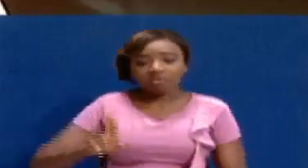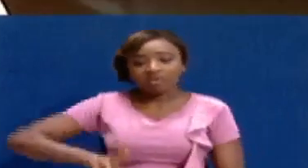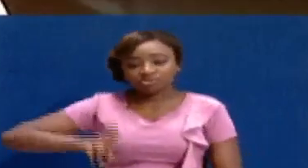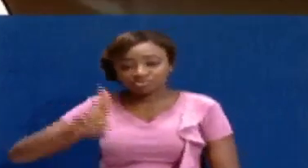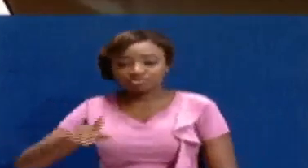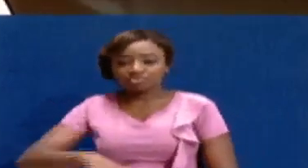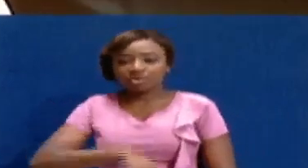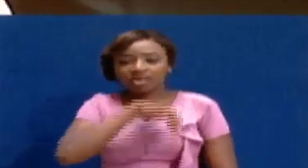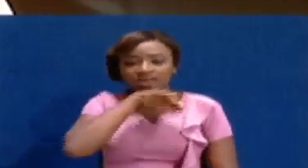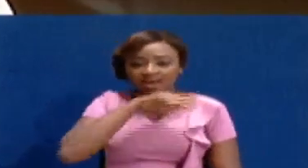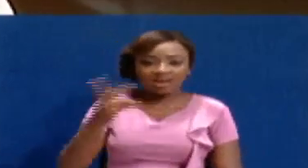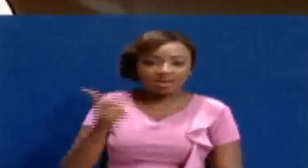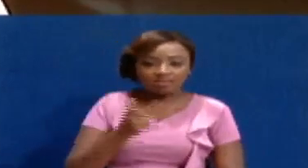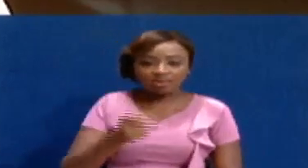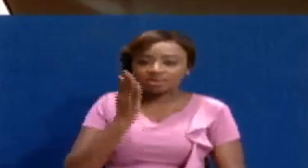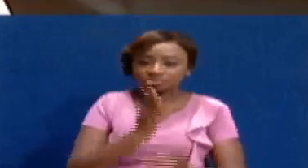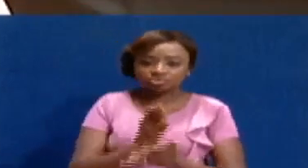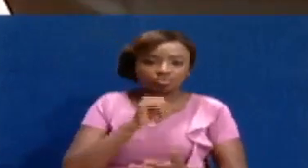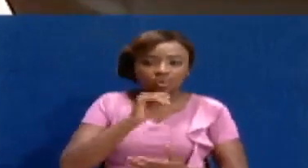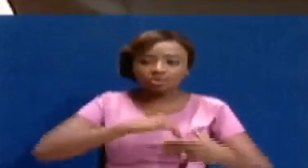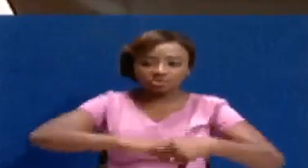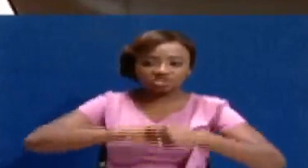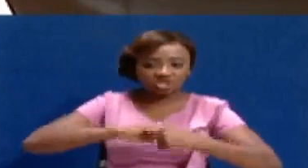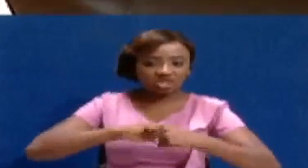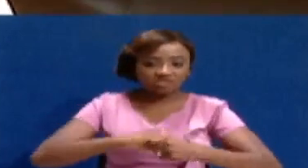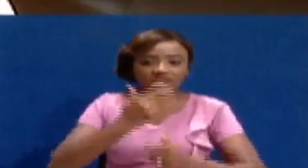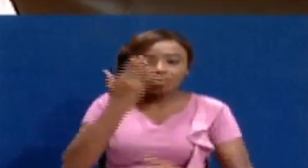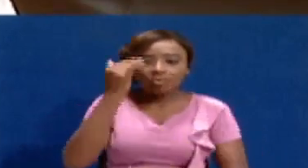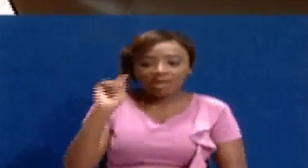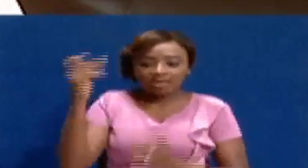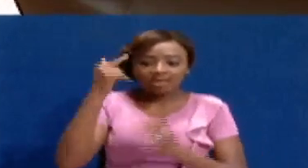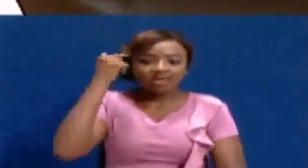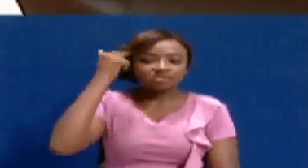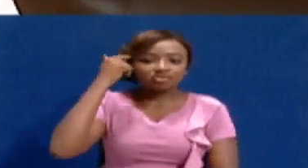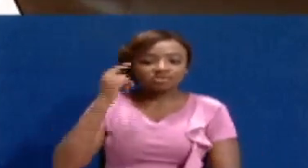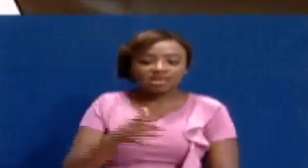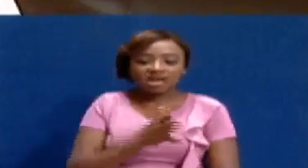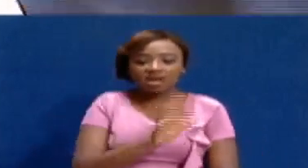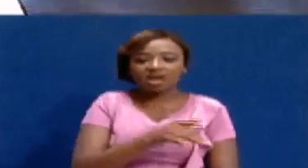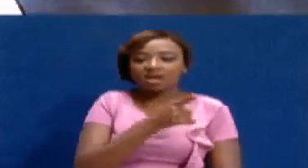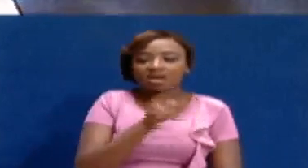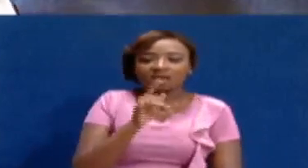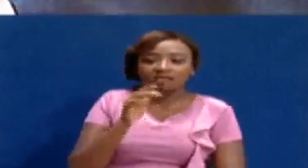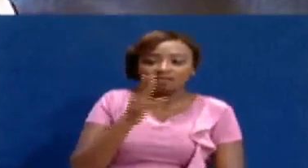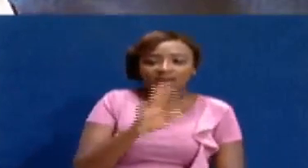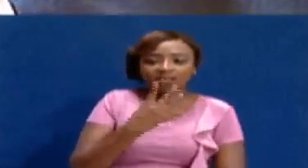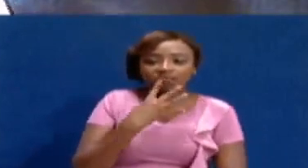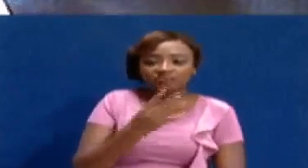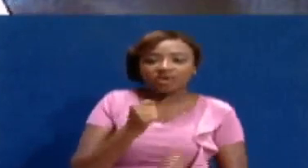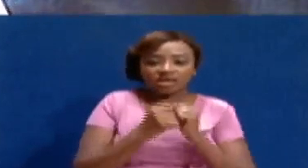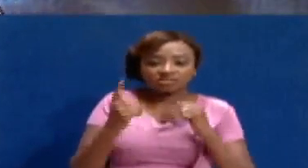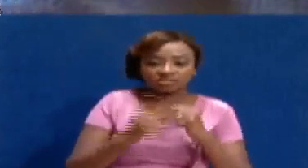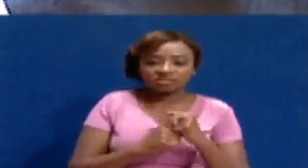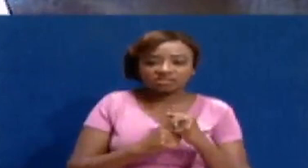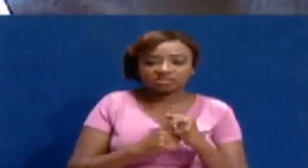and Raila Odinga were not shaking hands because Kenyans thought that a bloated parliament of 416